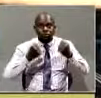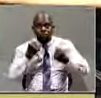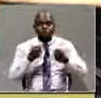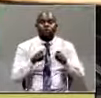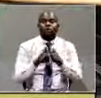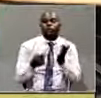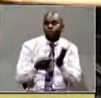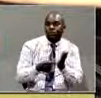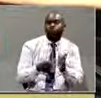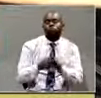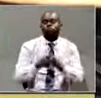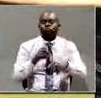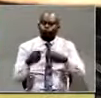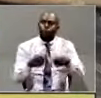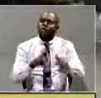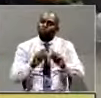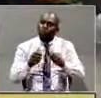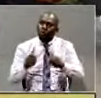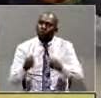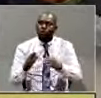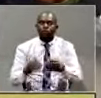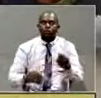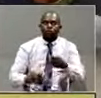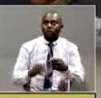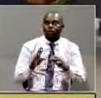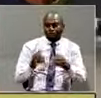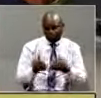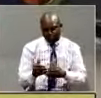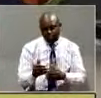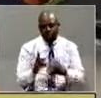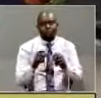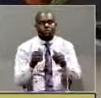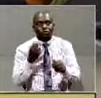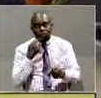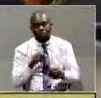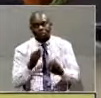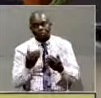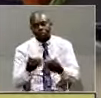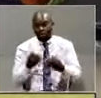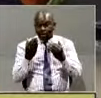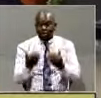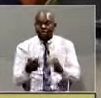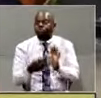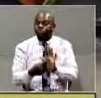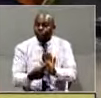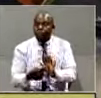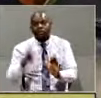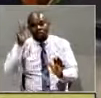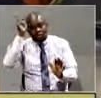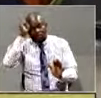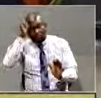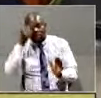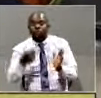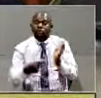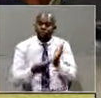Yeah, so everything is just going good. Yeah, we are getting what the coach told us. Because like right now, they are showing technique, the